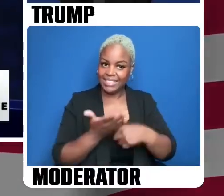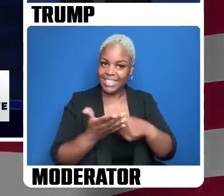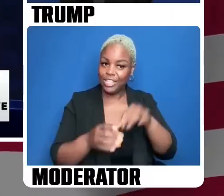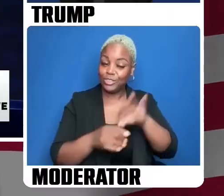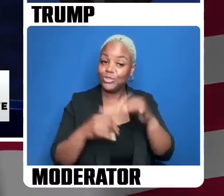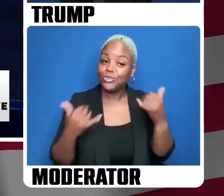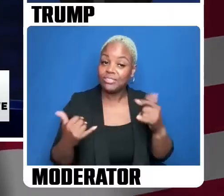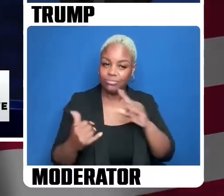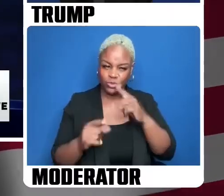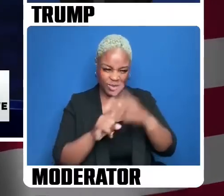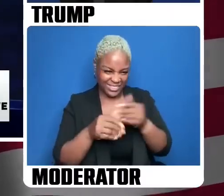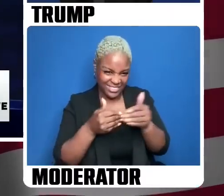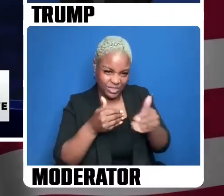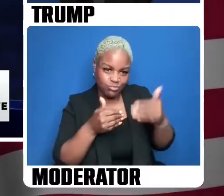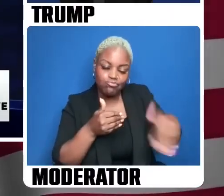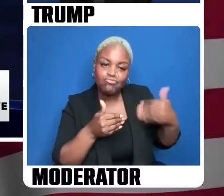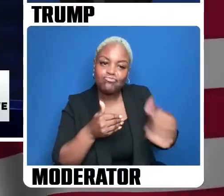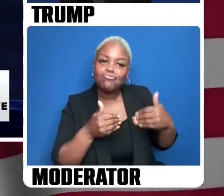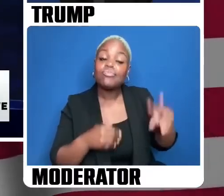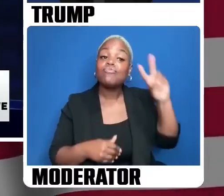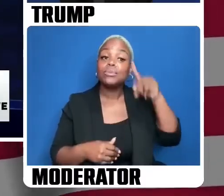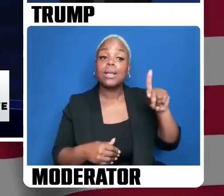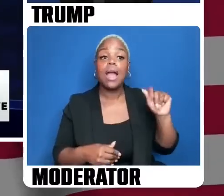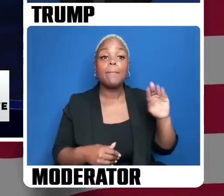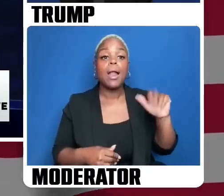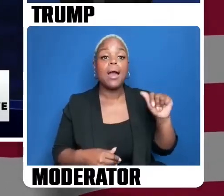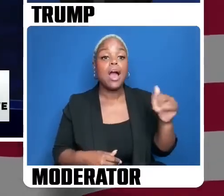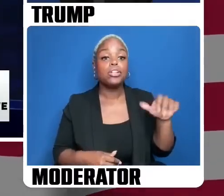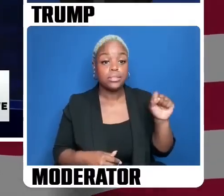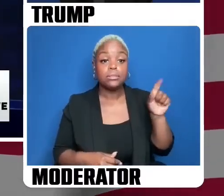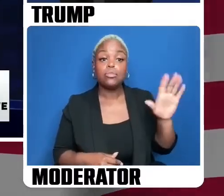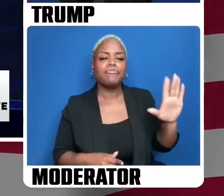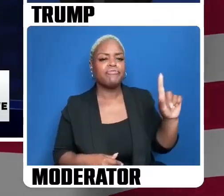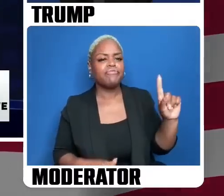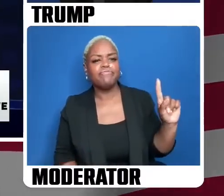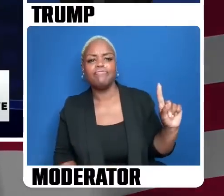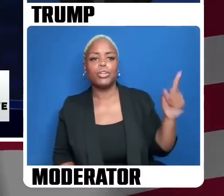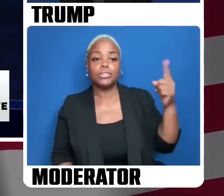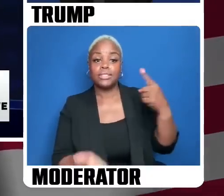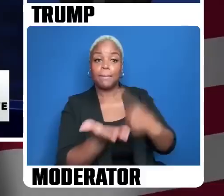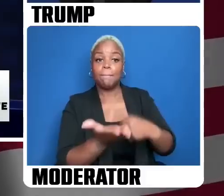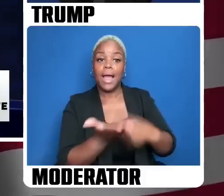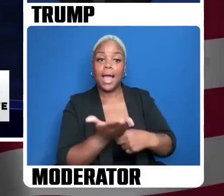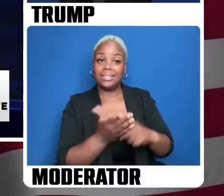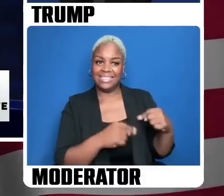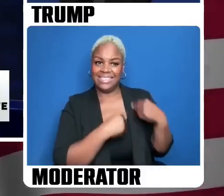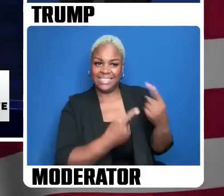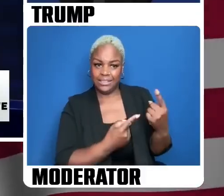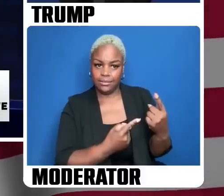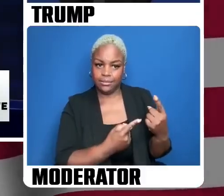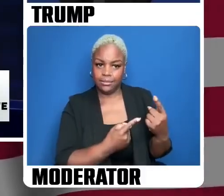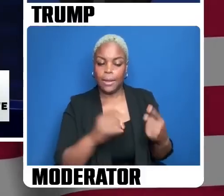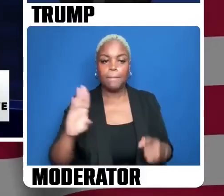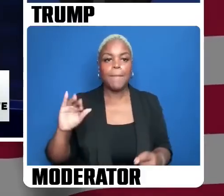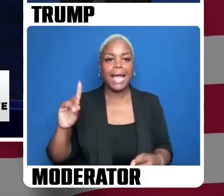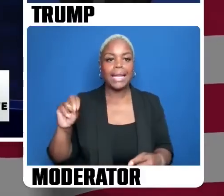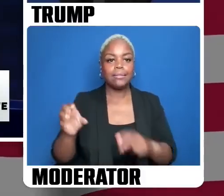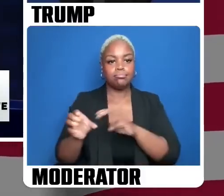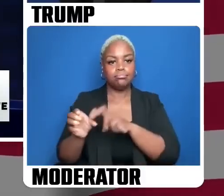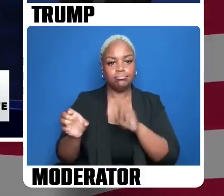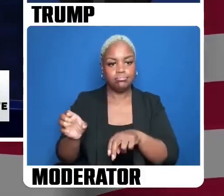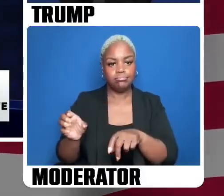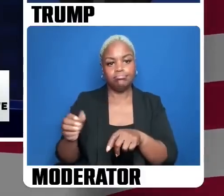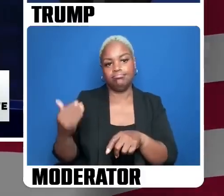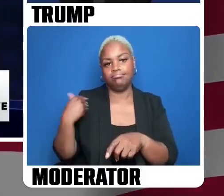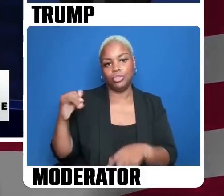Harris, this is her first debate since President Biden withdrew from the race on July 21st. Of course, that decision followed his debate against President Donald